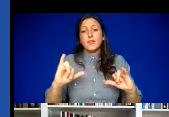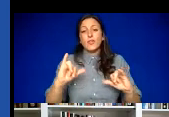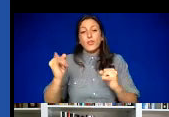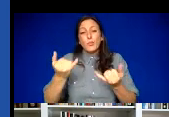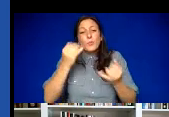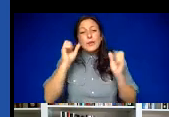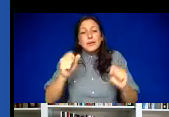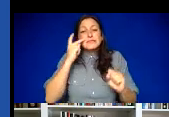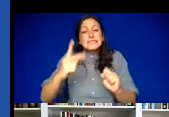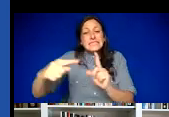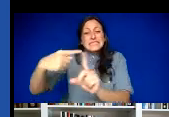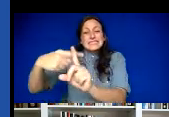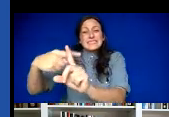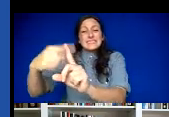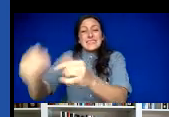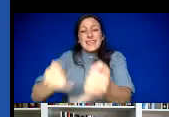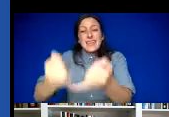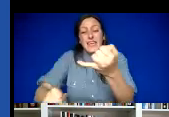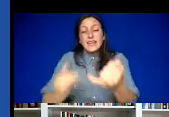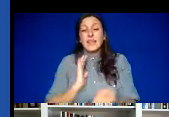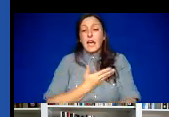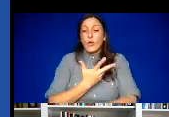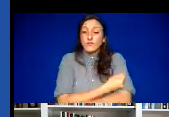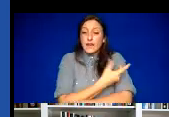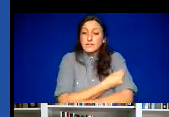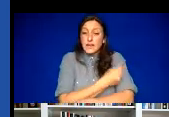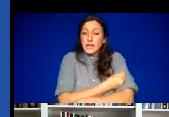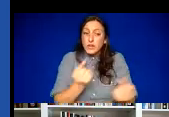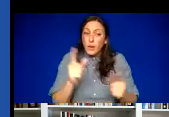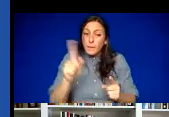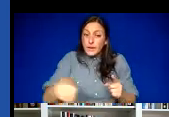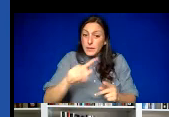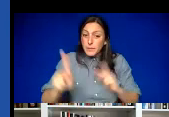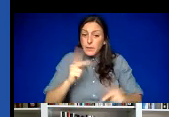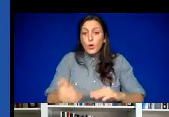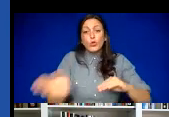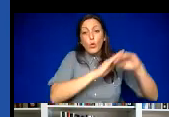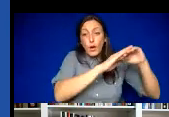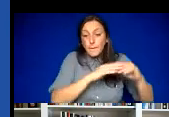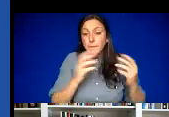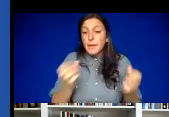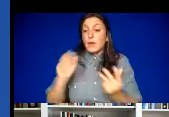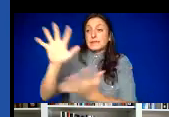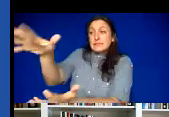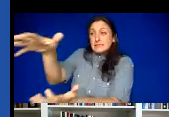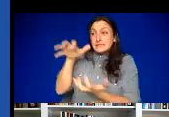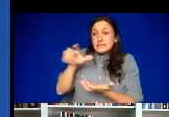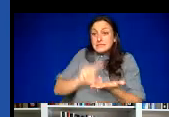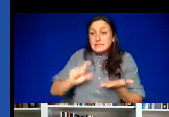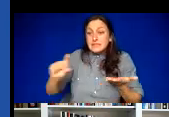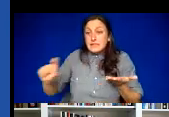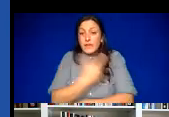vaccination rates are continuing to go up. Vaccine supply continues to go up. The effectiveness of this